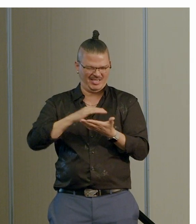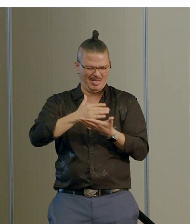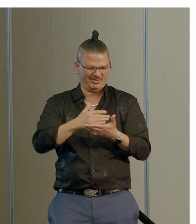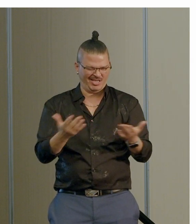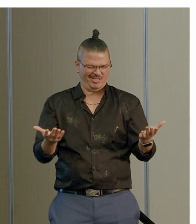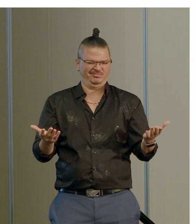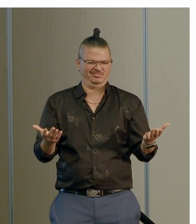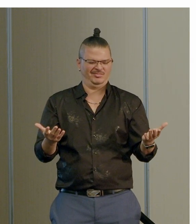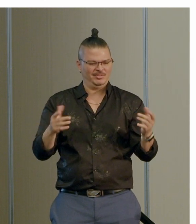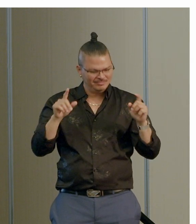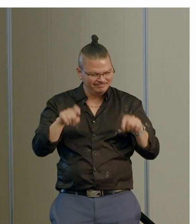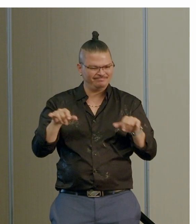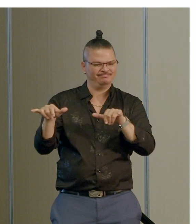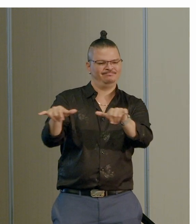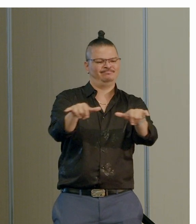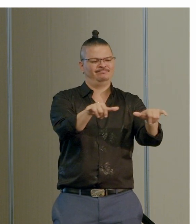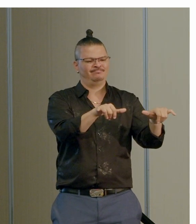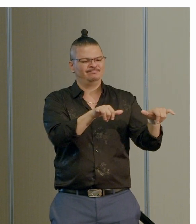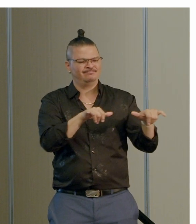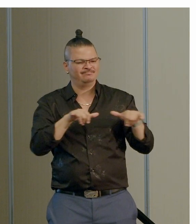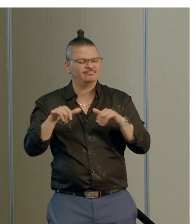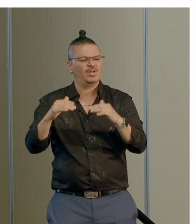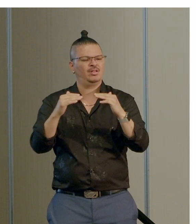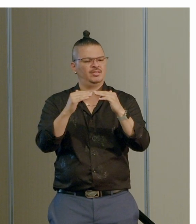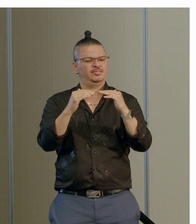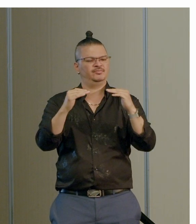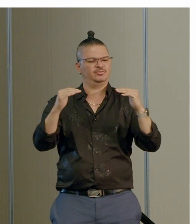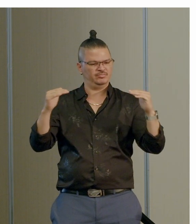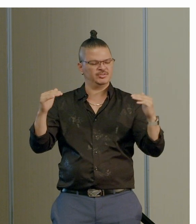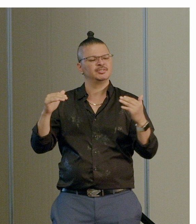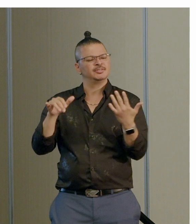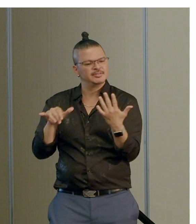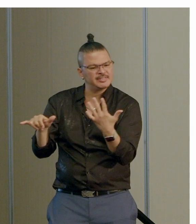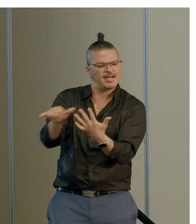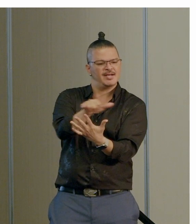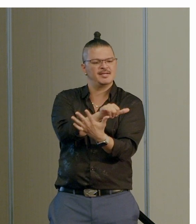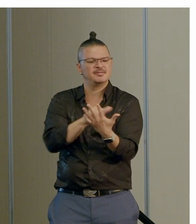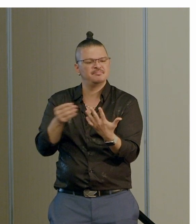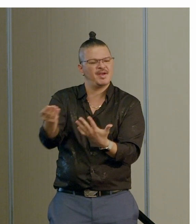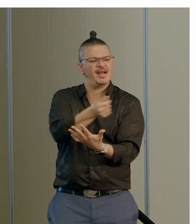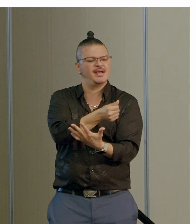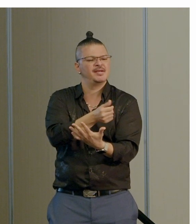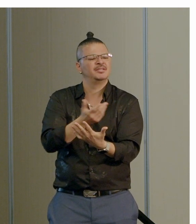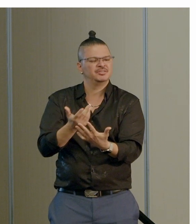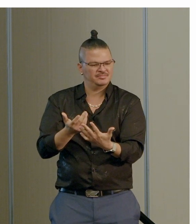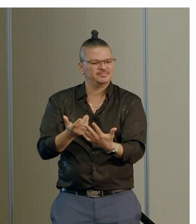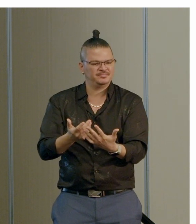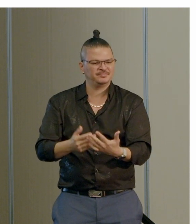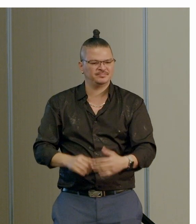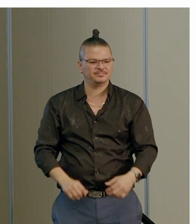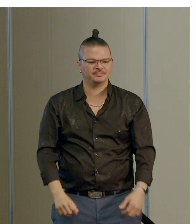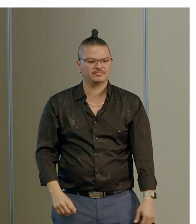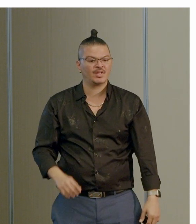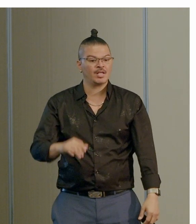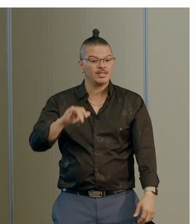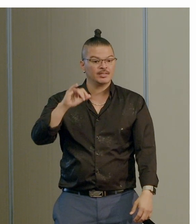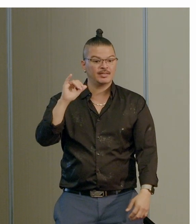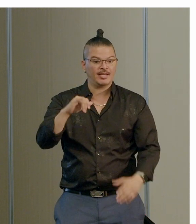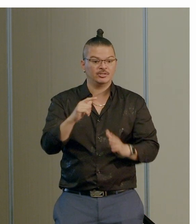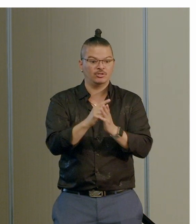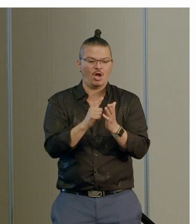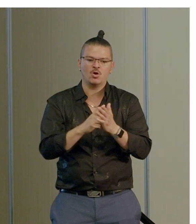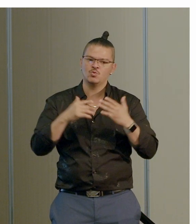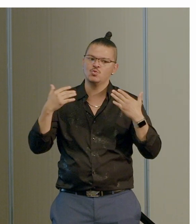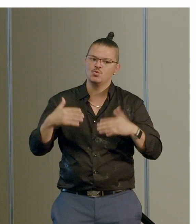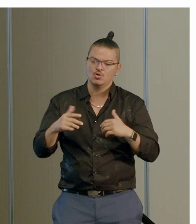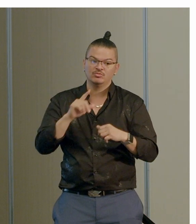this initiative has been really effective in not only cutting money and spend in this area, but